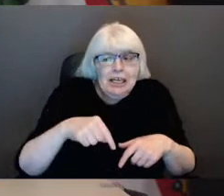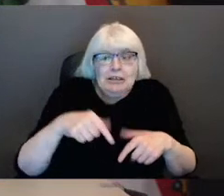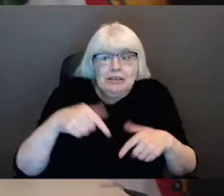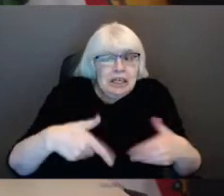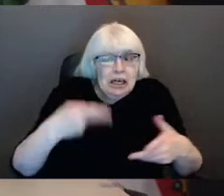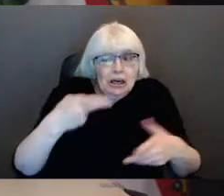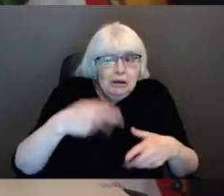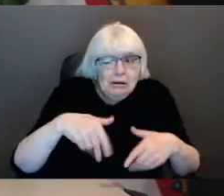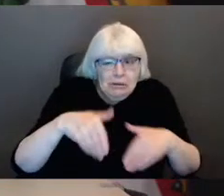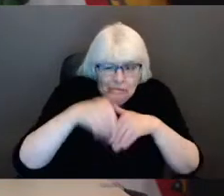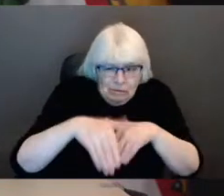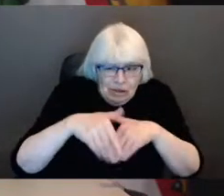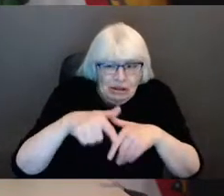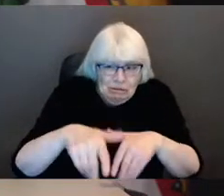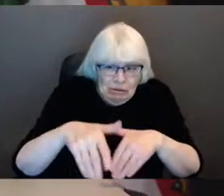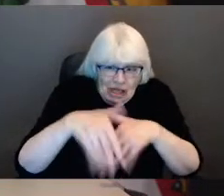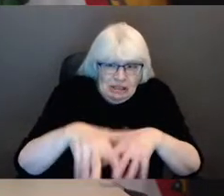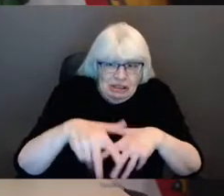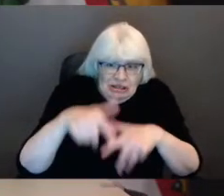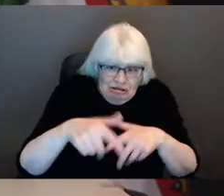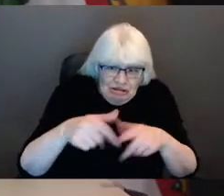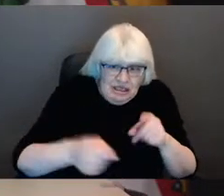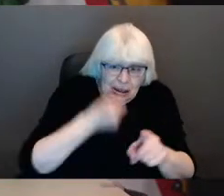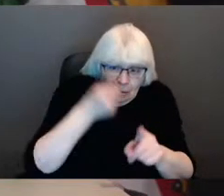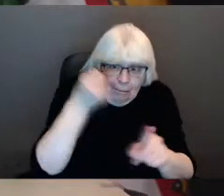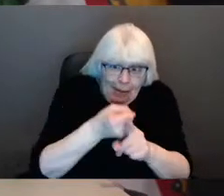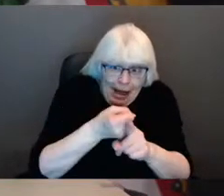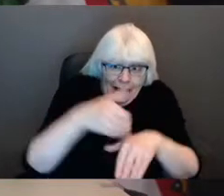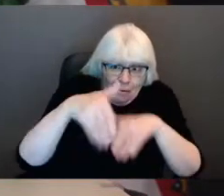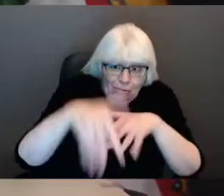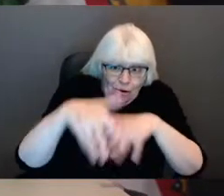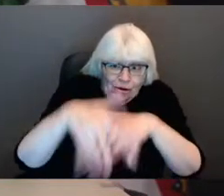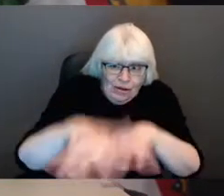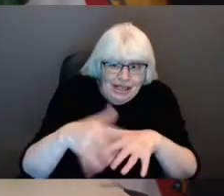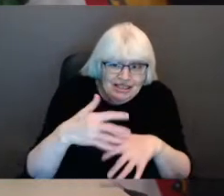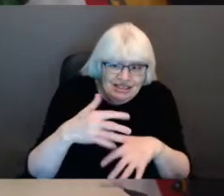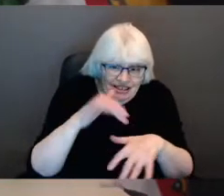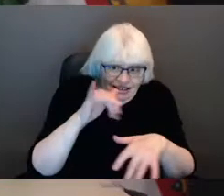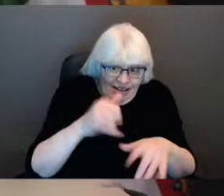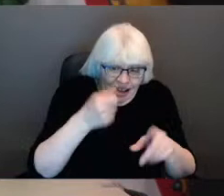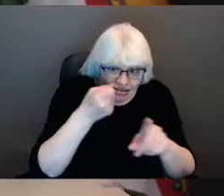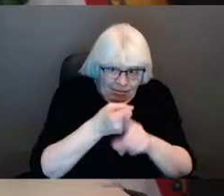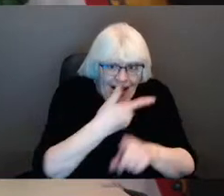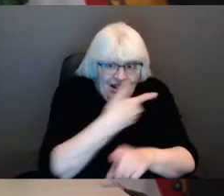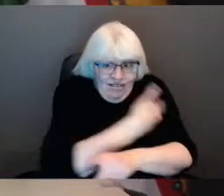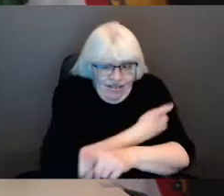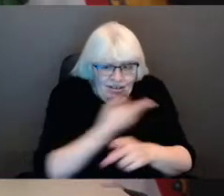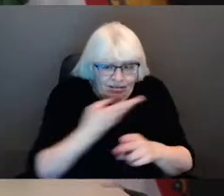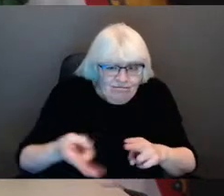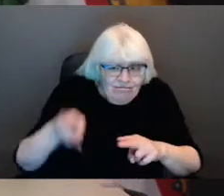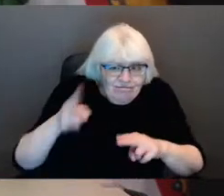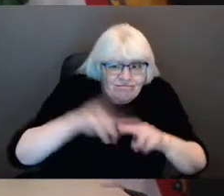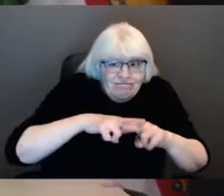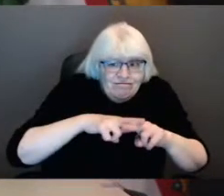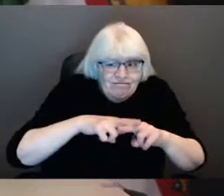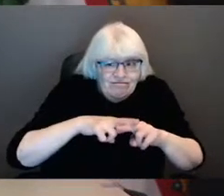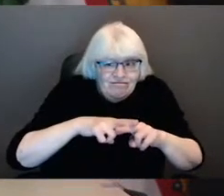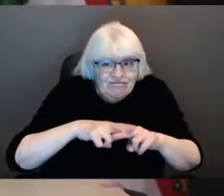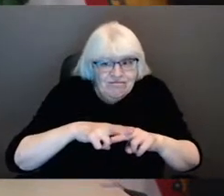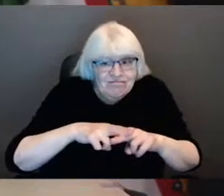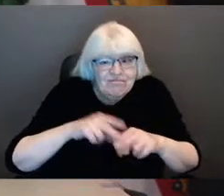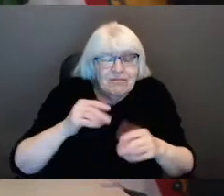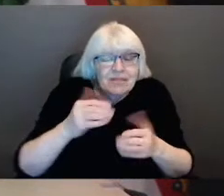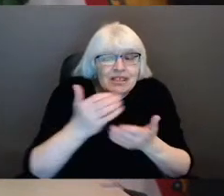having an impact on the uptake of vaccinations and boosters, and maybe even eroding some Islanders' confidence in the vaccination